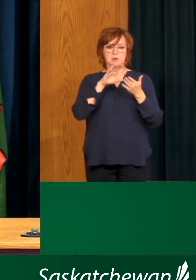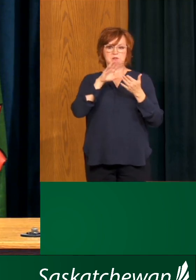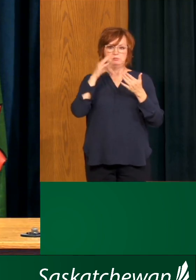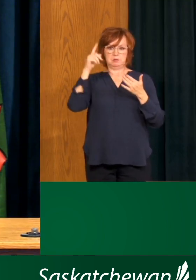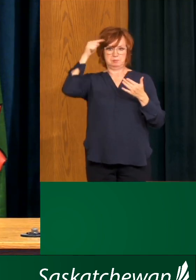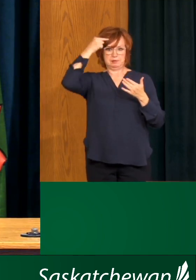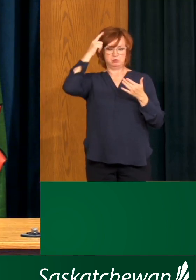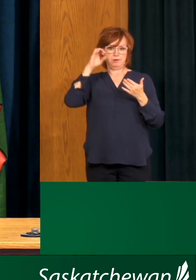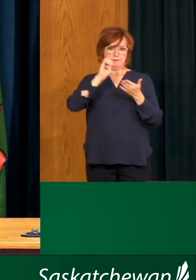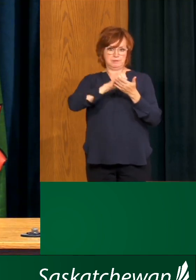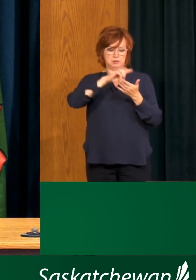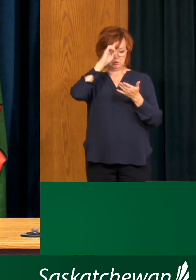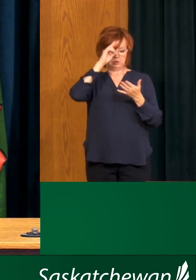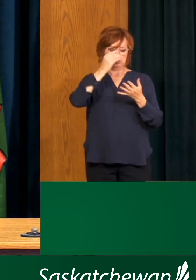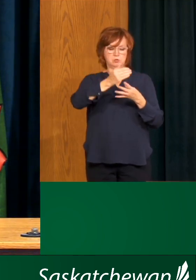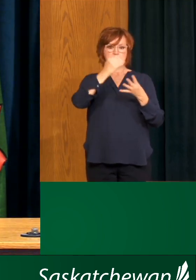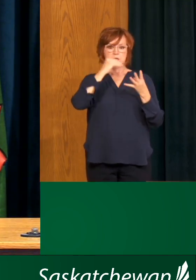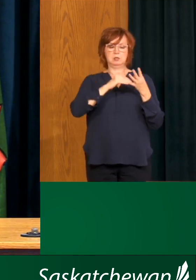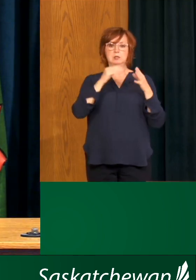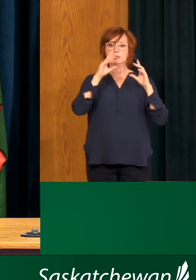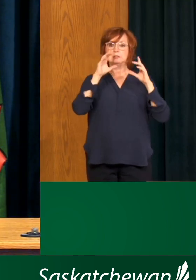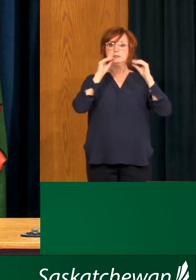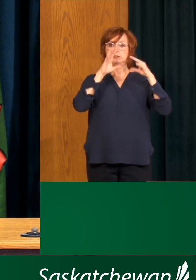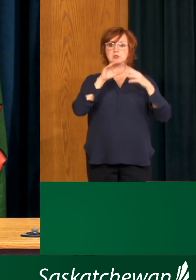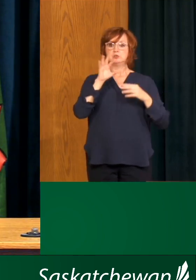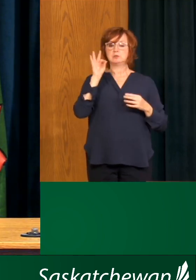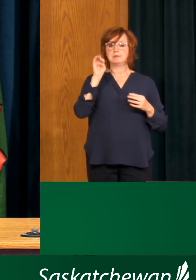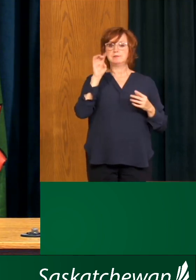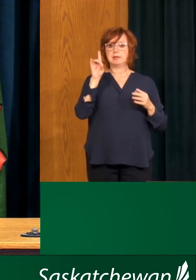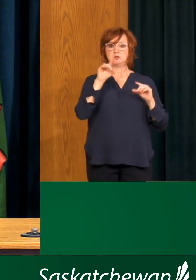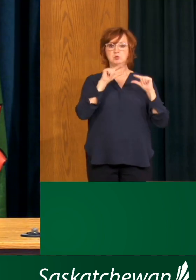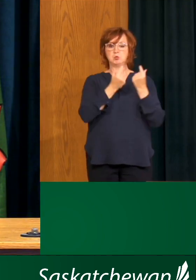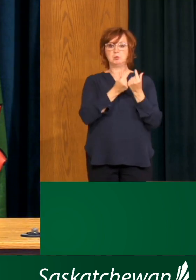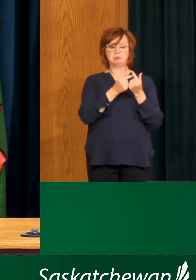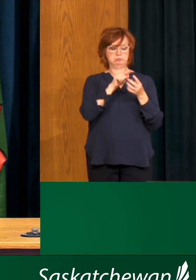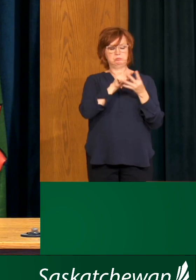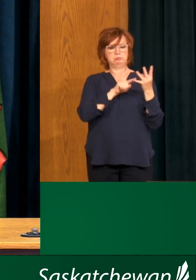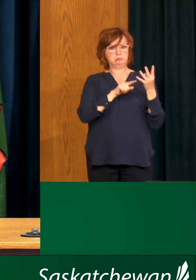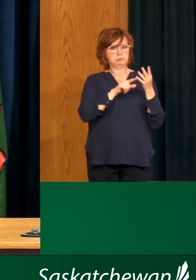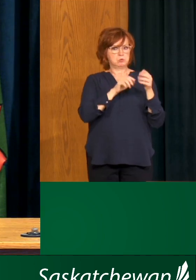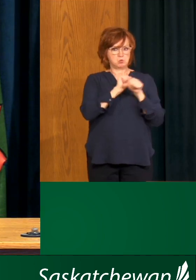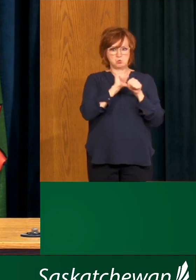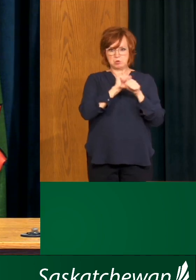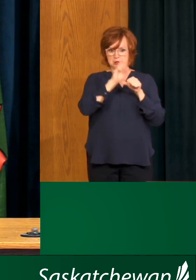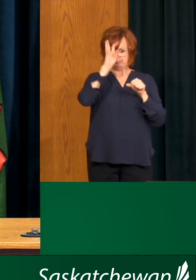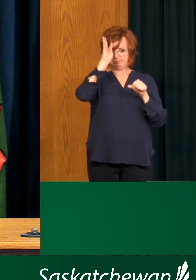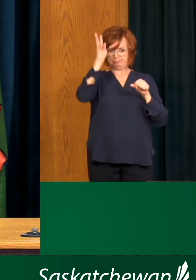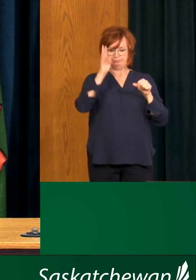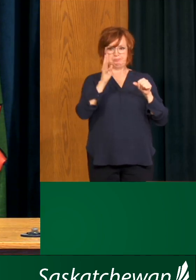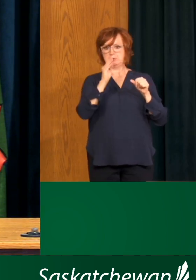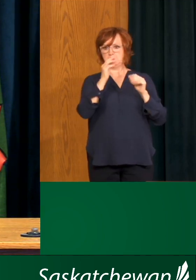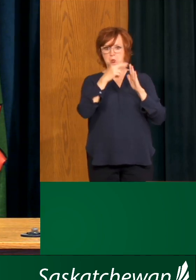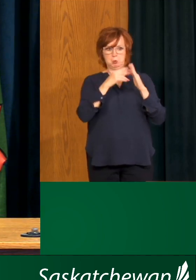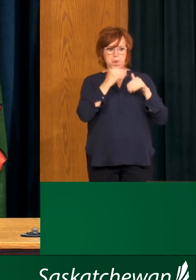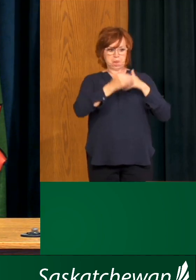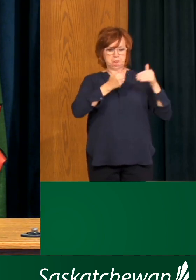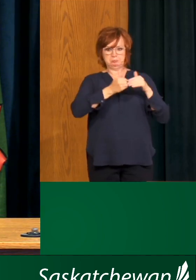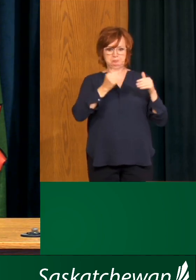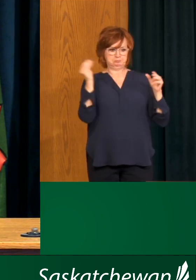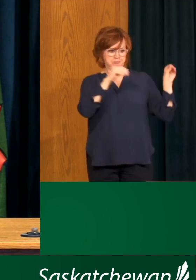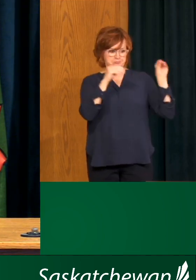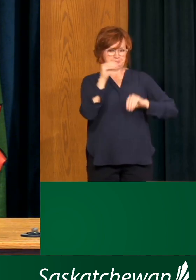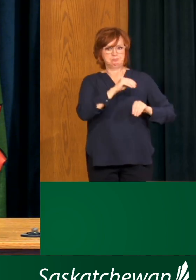Federation, are working precisely on what some of these more refined guidelines would look like as we return to school this